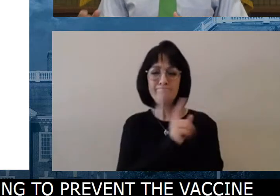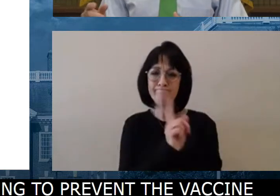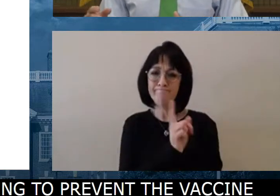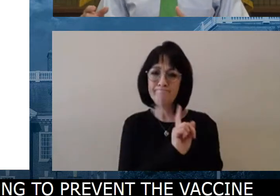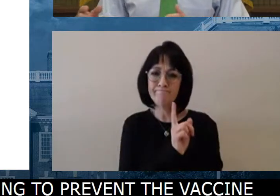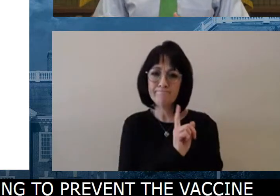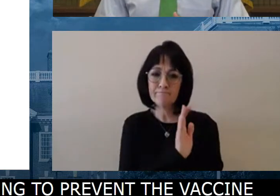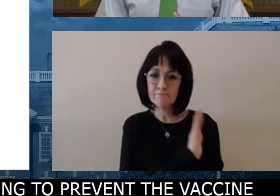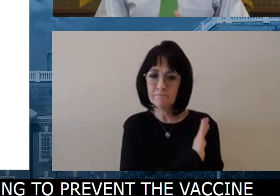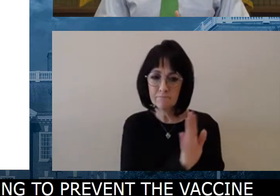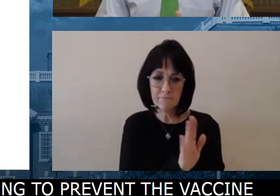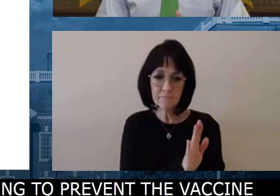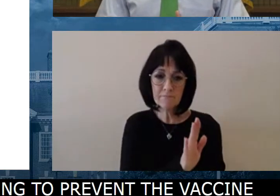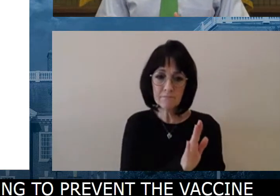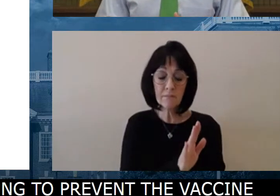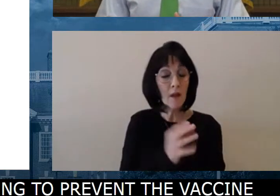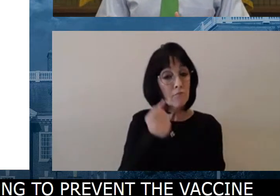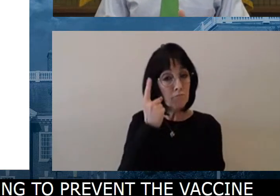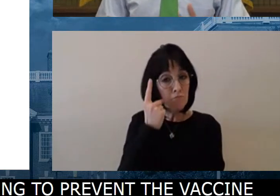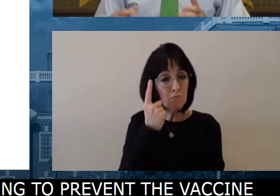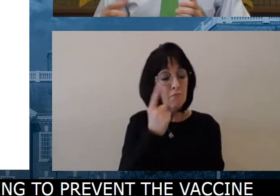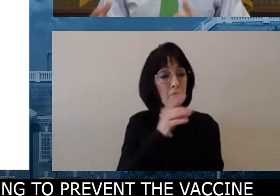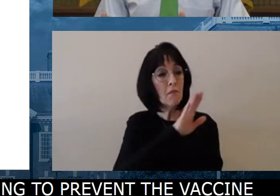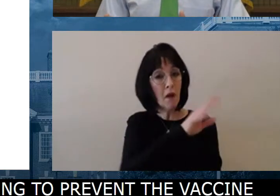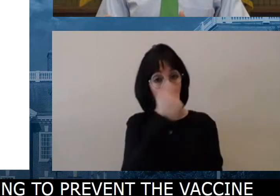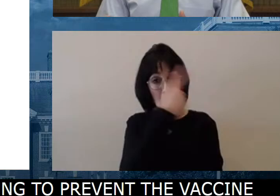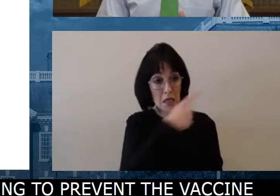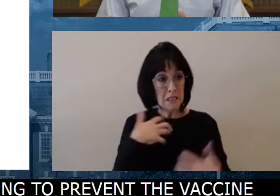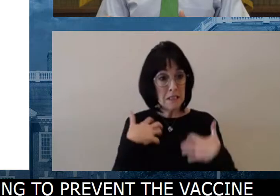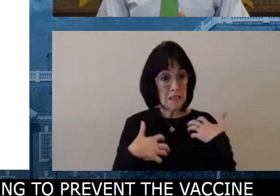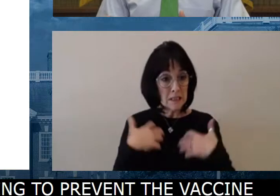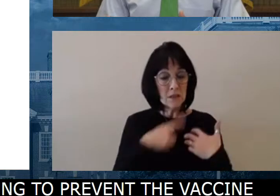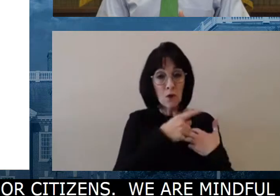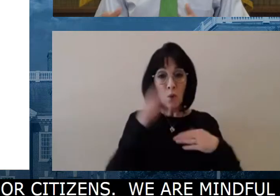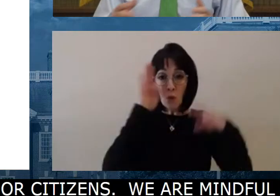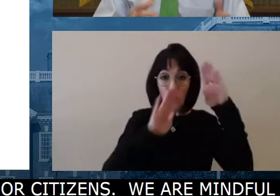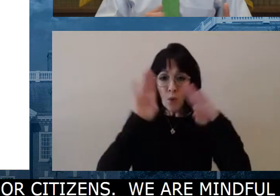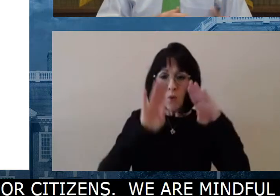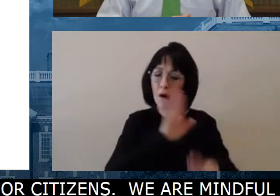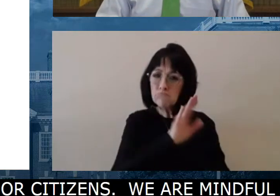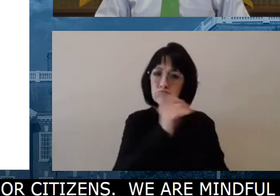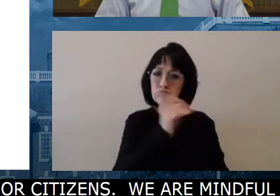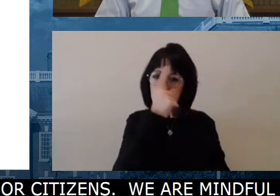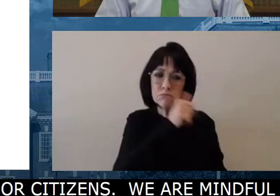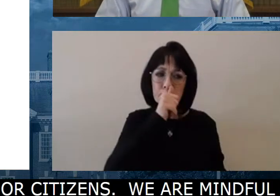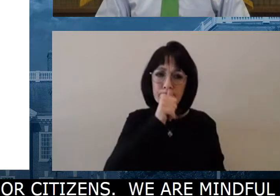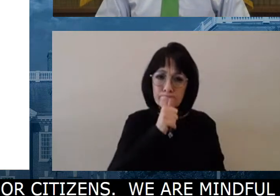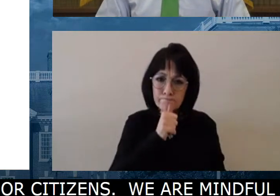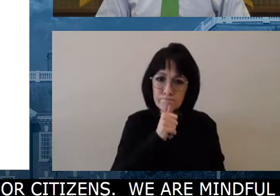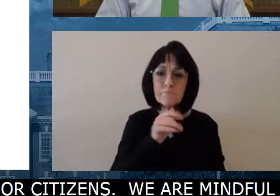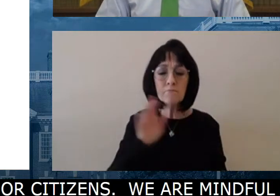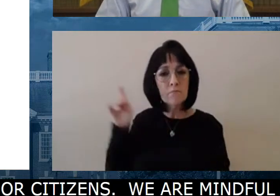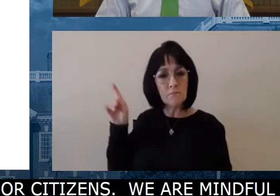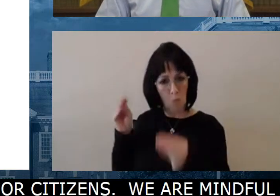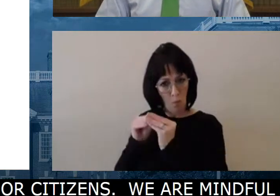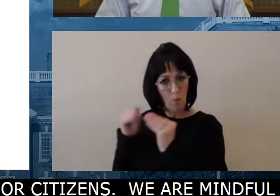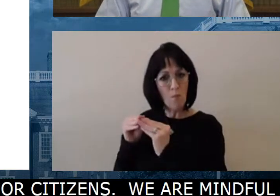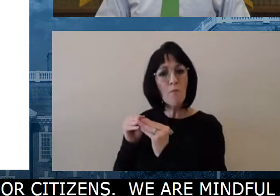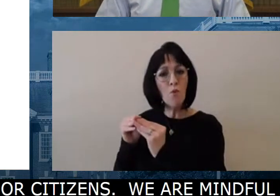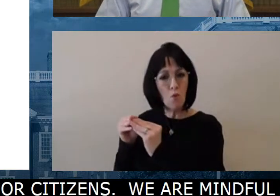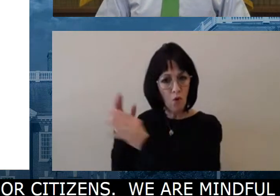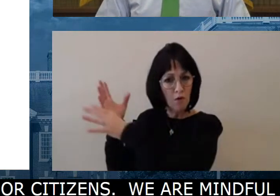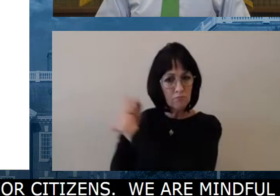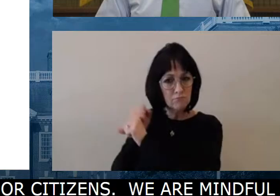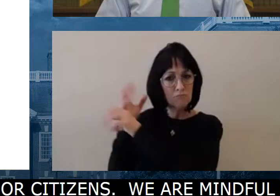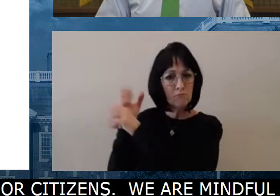vaccination supply is increasing. The federal government is moving higher allocations. They're moving allocations directly to pharmacies. We're